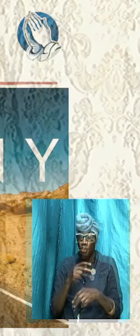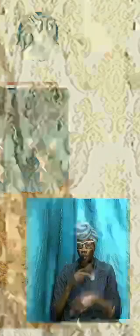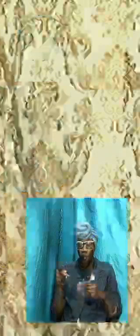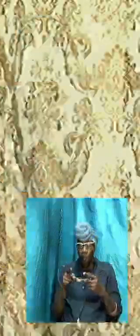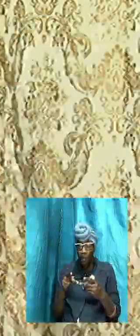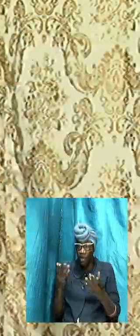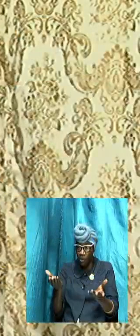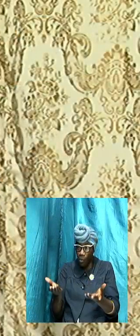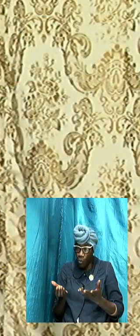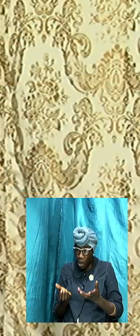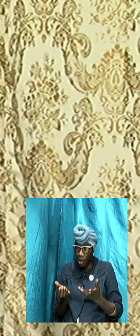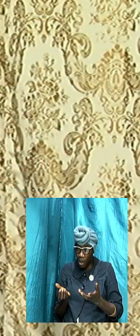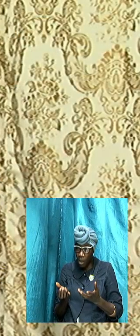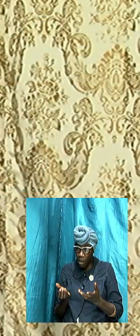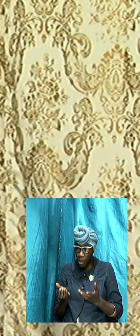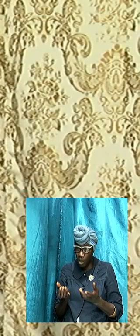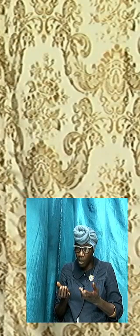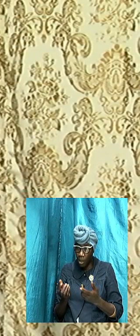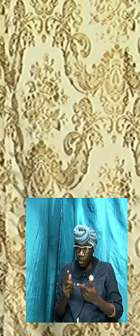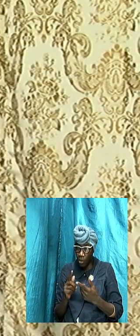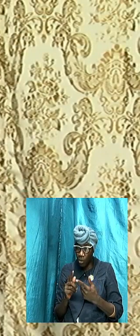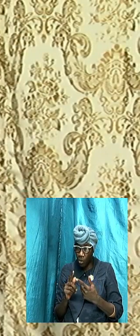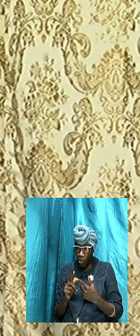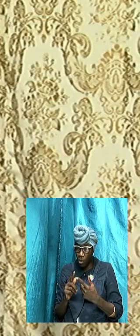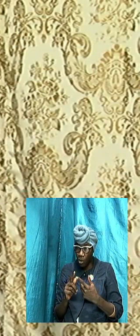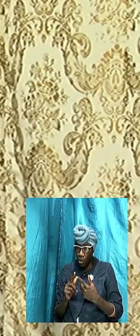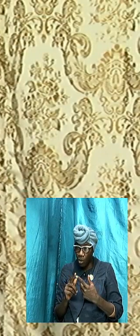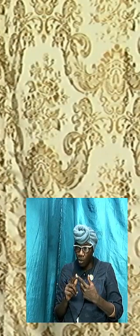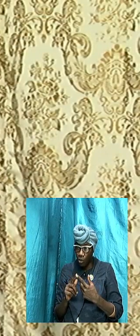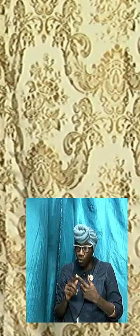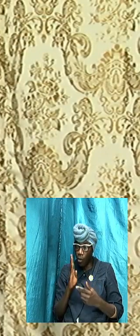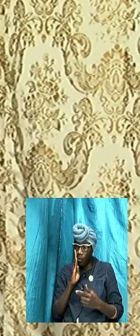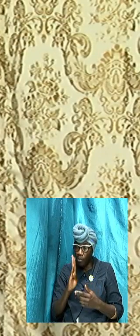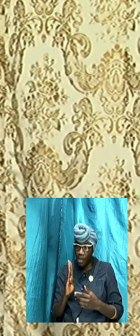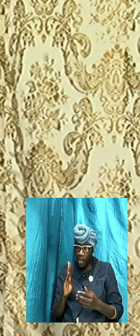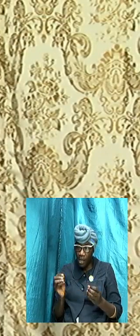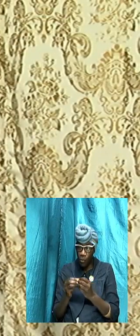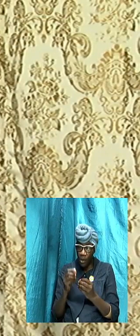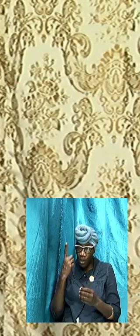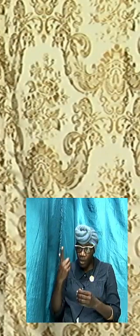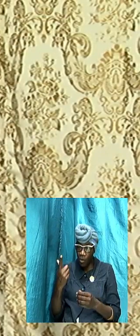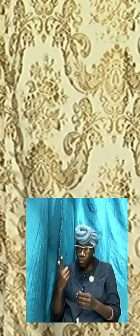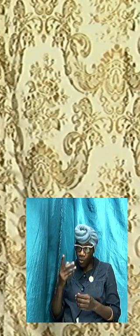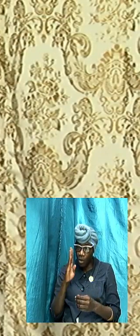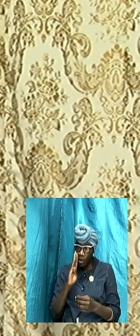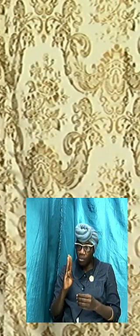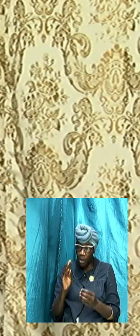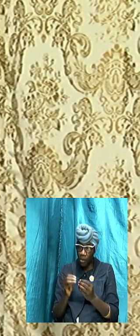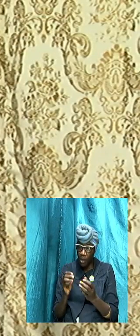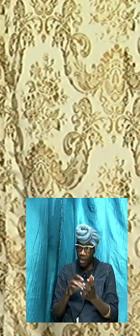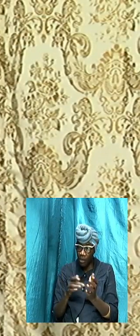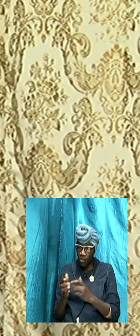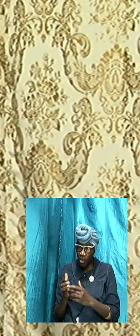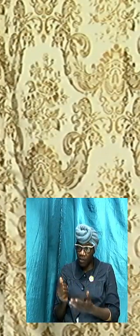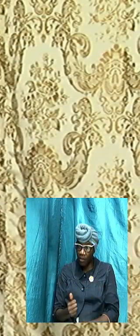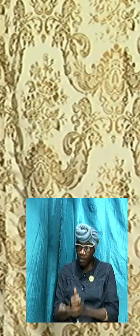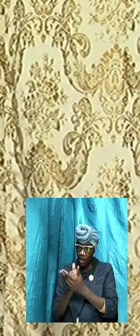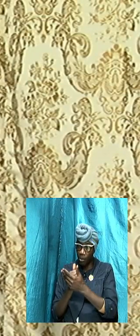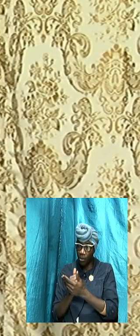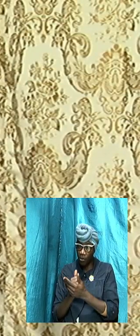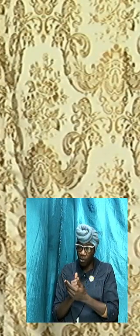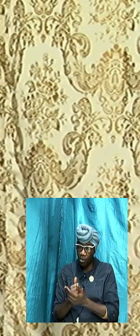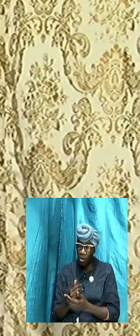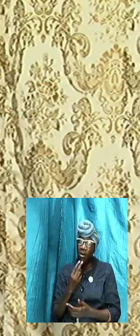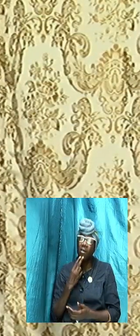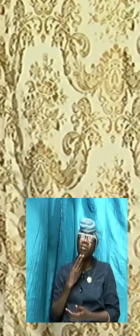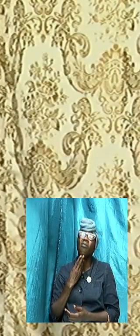we want to, hallelujah, we want to be with you. to be with Jesus. Help us, Lord Jesus, to hunger and